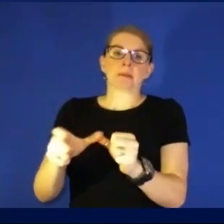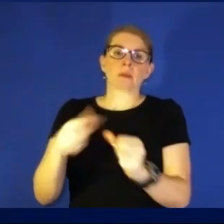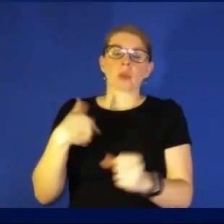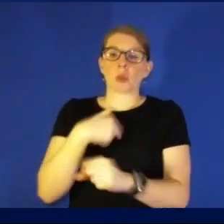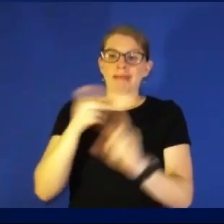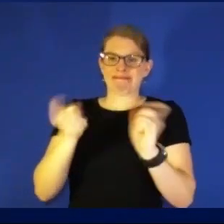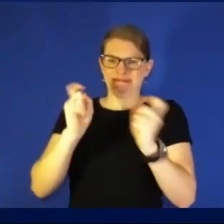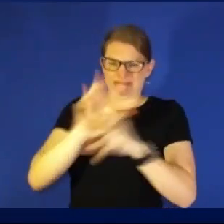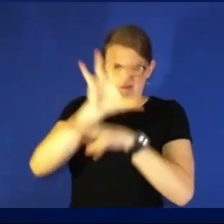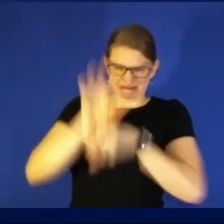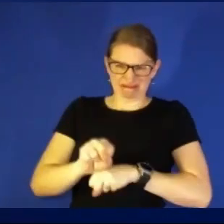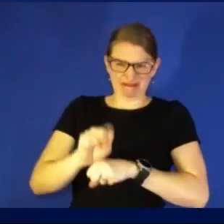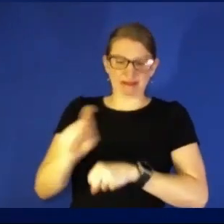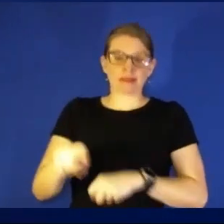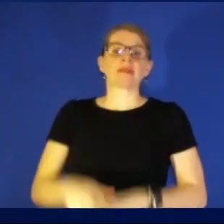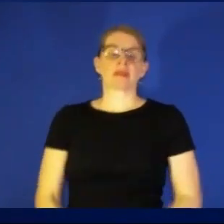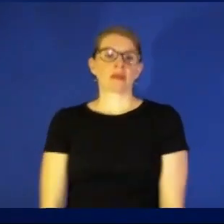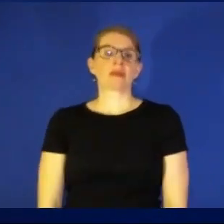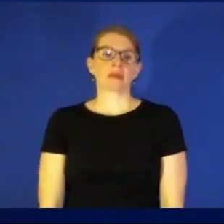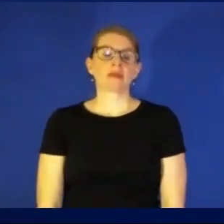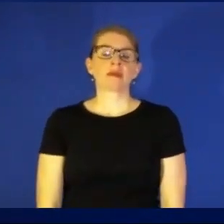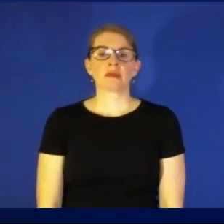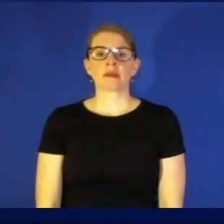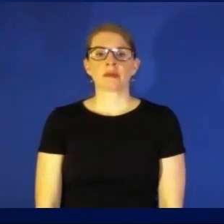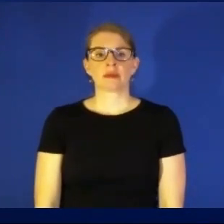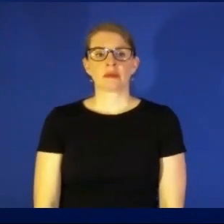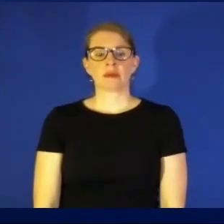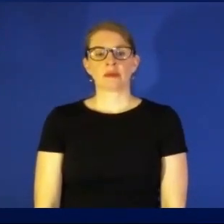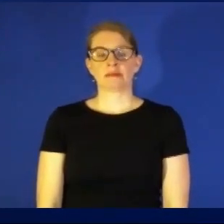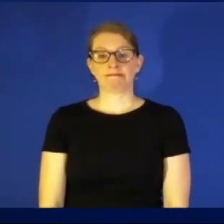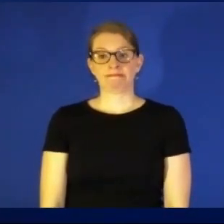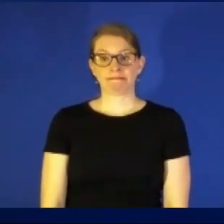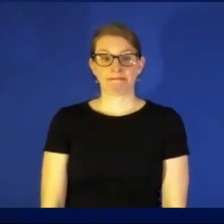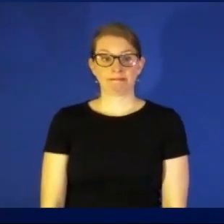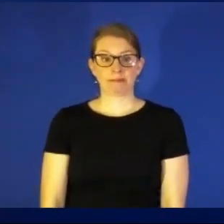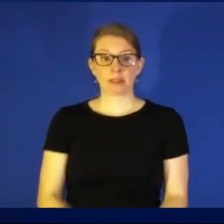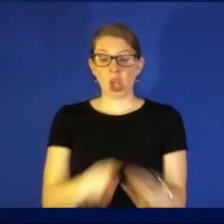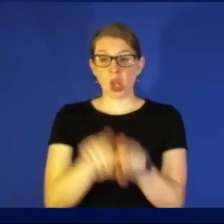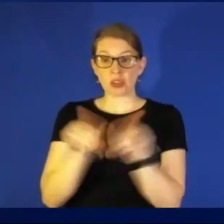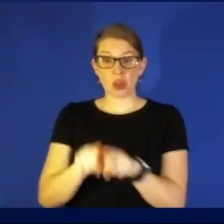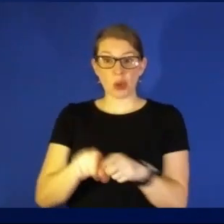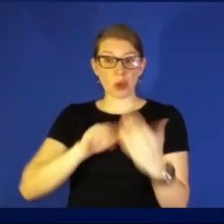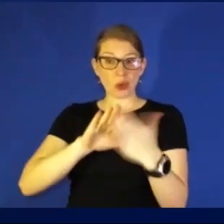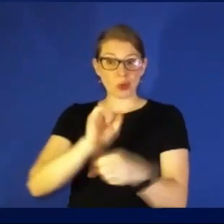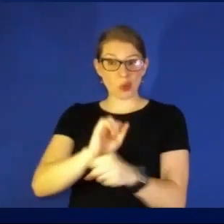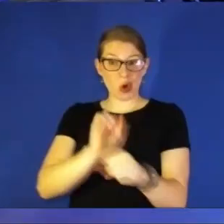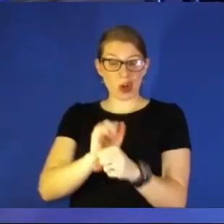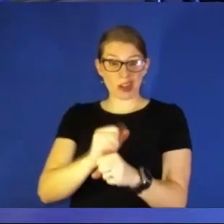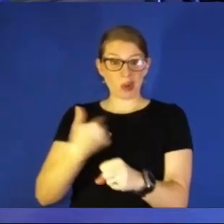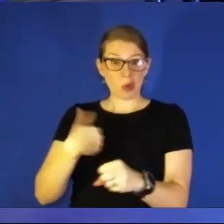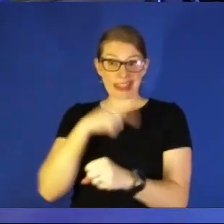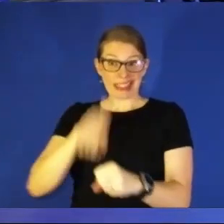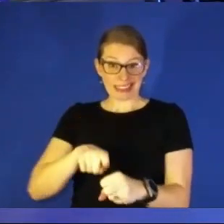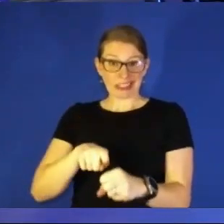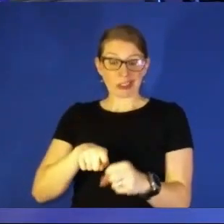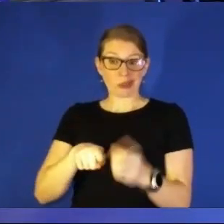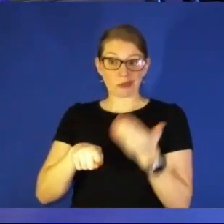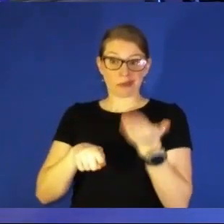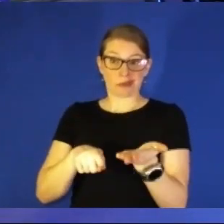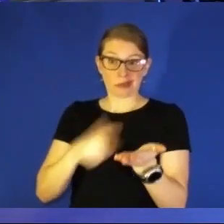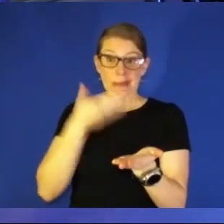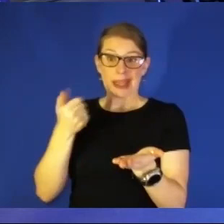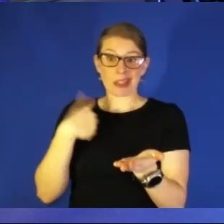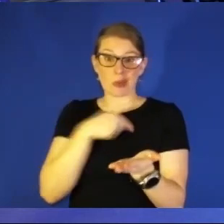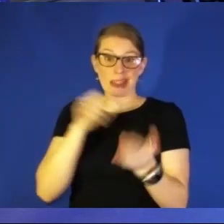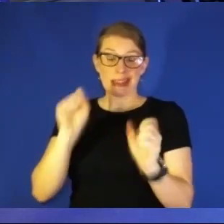and just do the work that's in front of us the best that we can. That was a gut punch to have the summer that